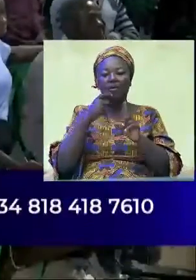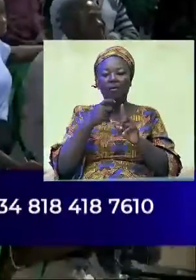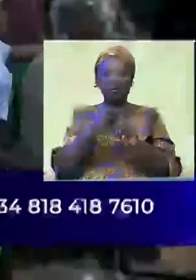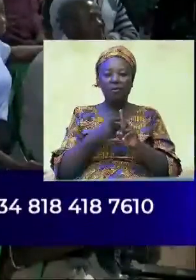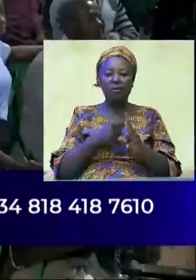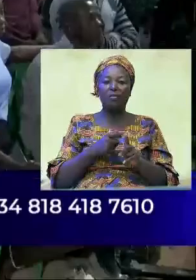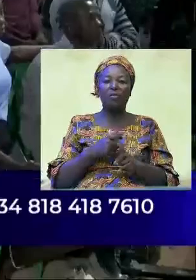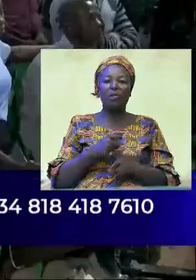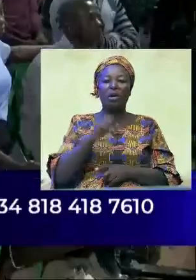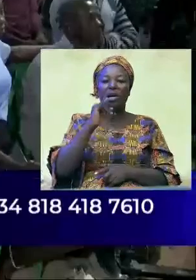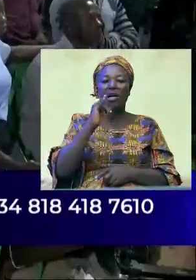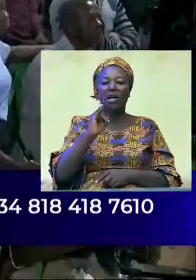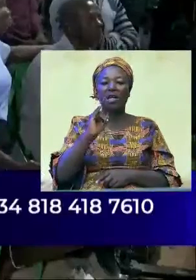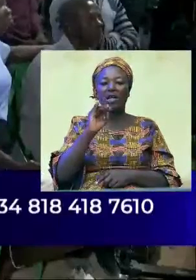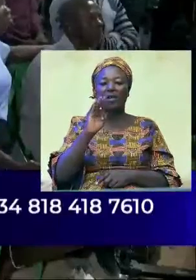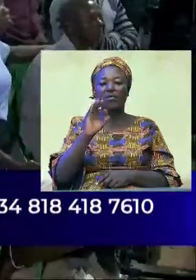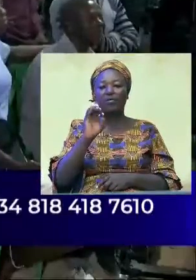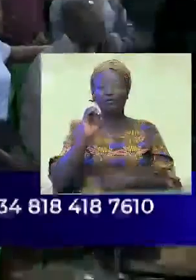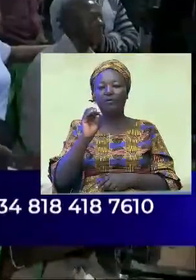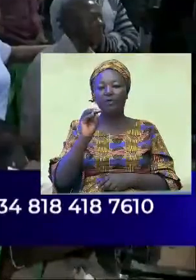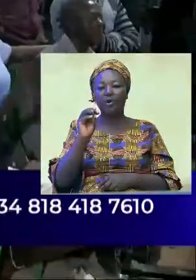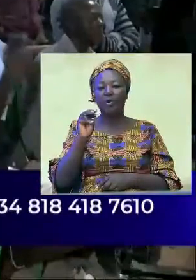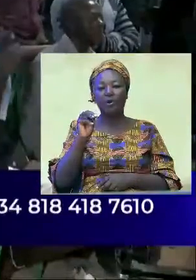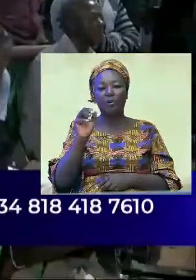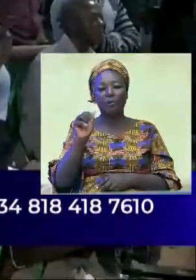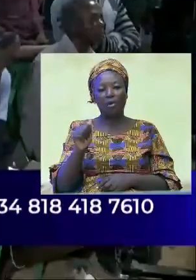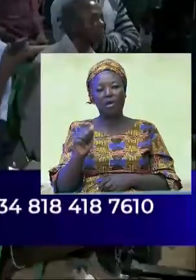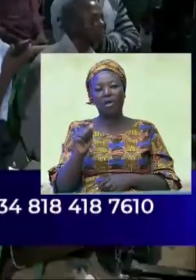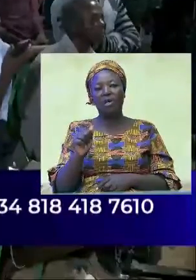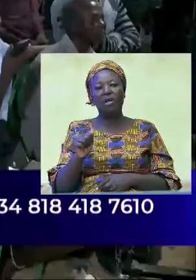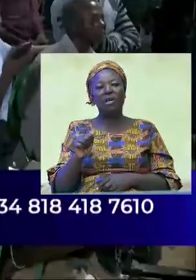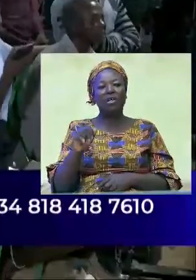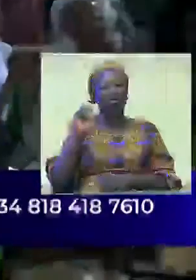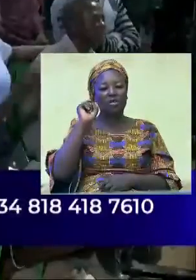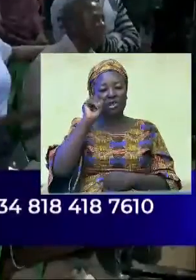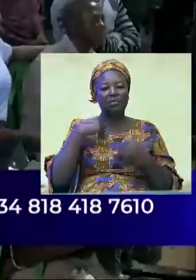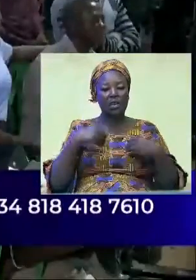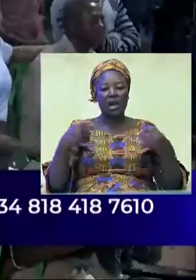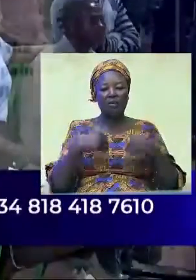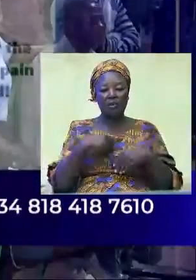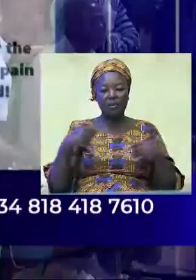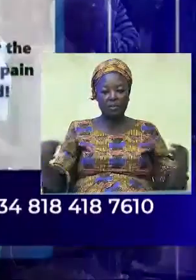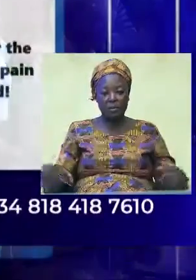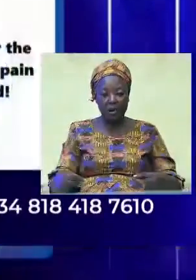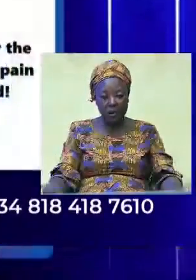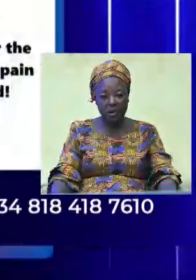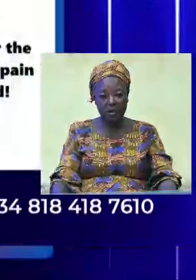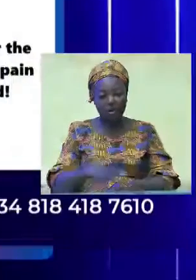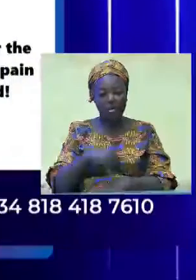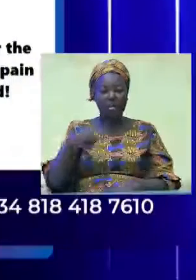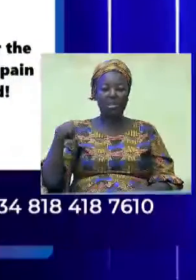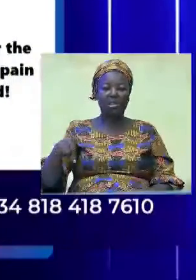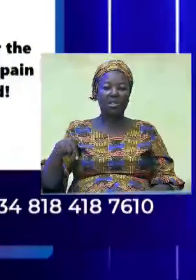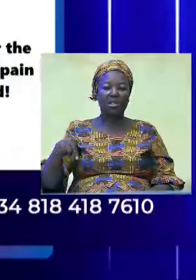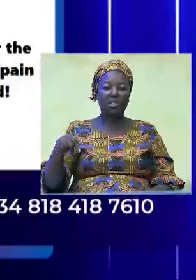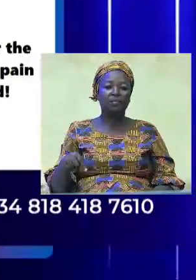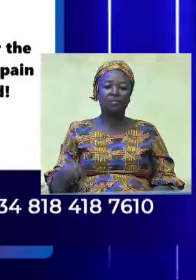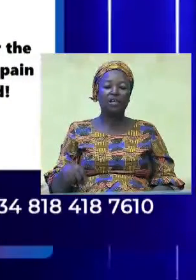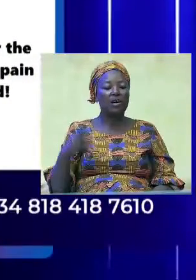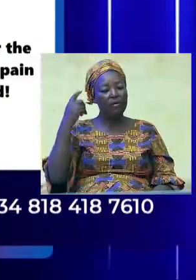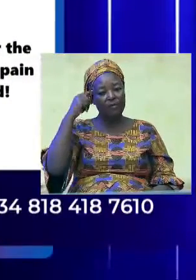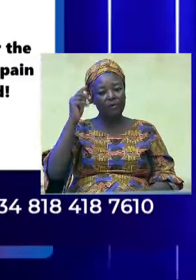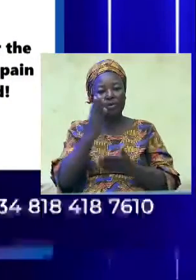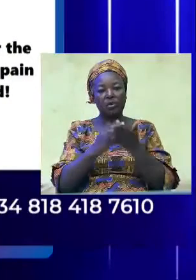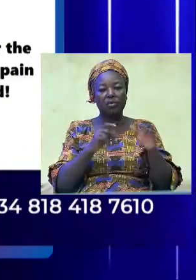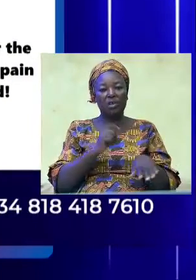Ogbodo online, the train of divine touch touched her as she has been having pain in her ankle